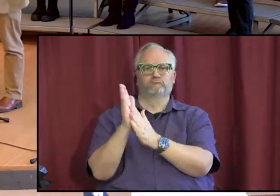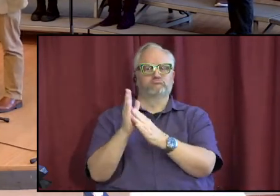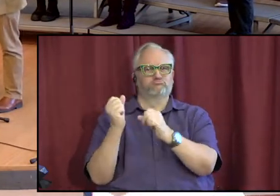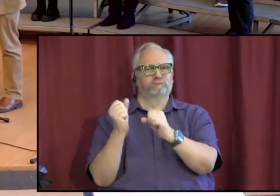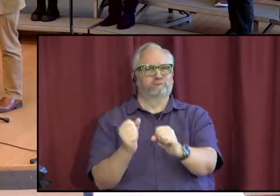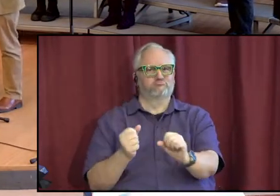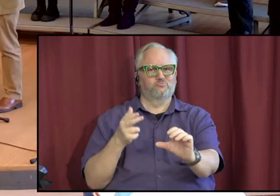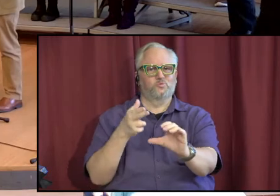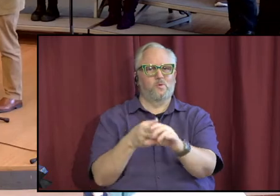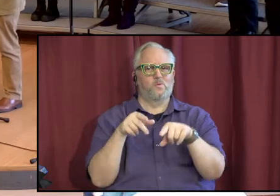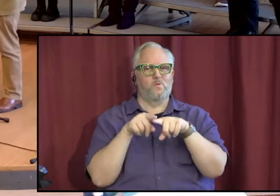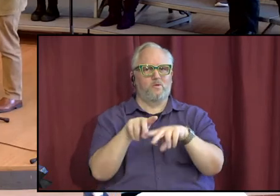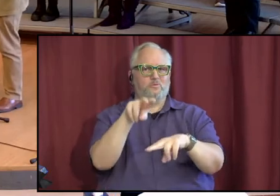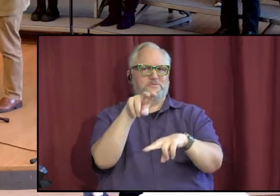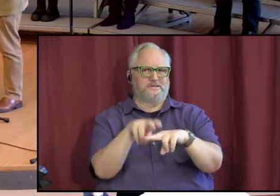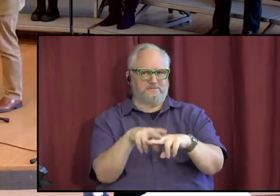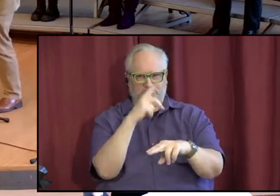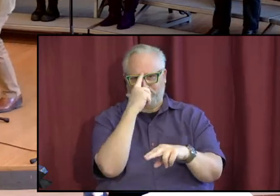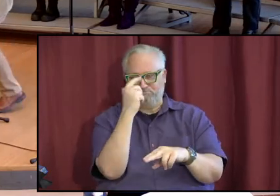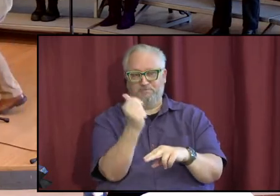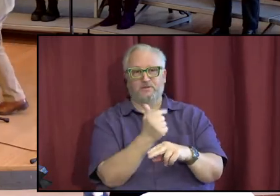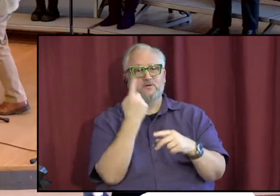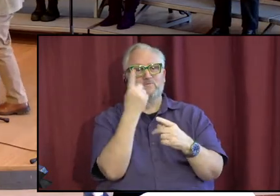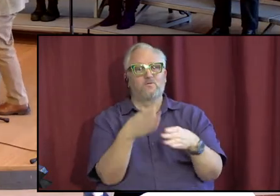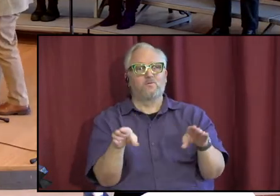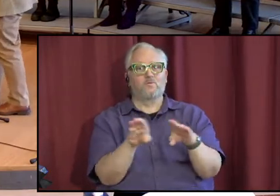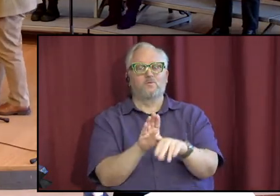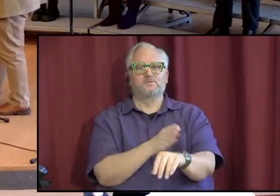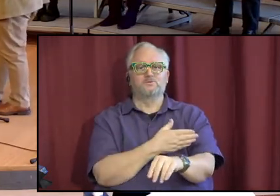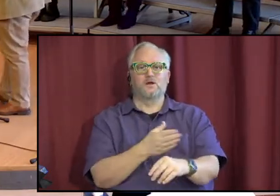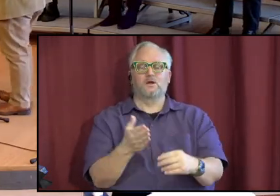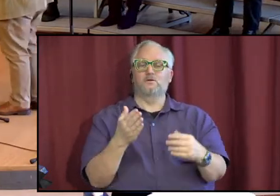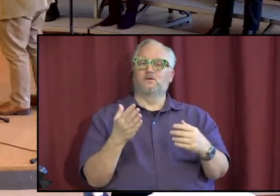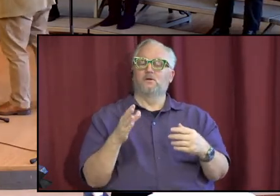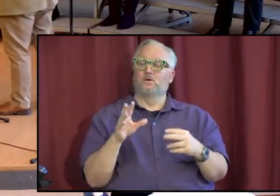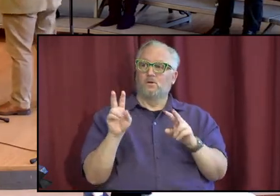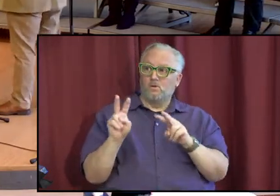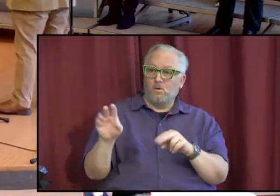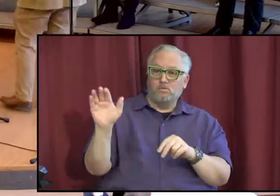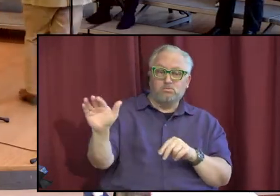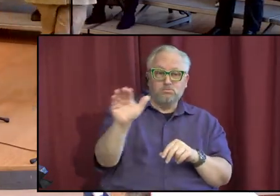in singing our closing hymn, number 61. Lo, the earth awakes again.